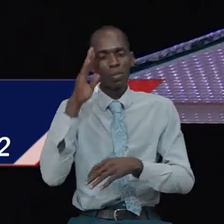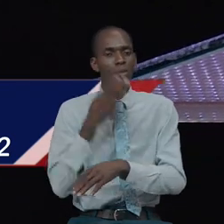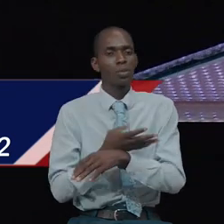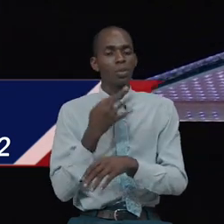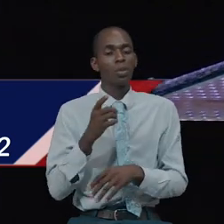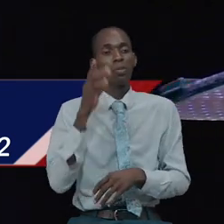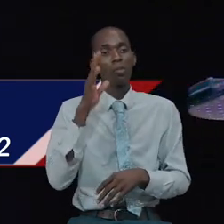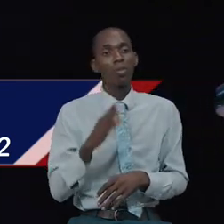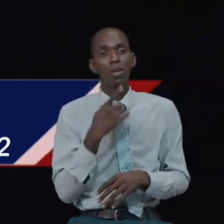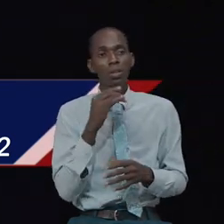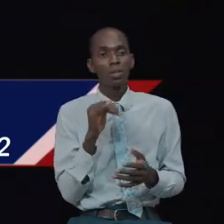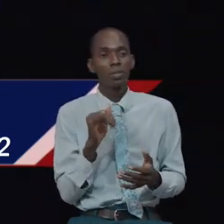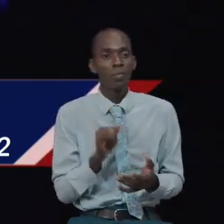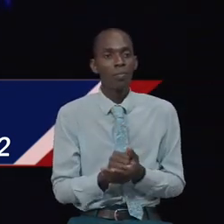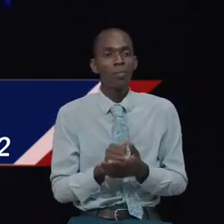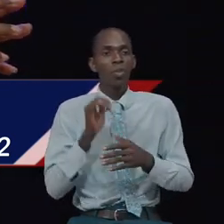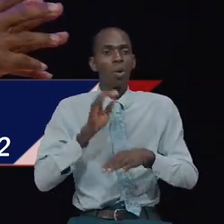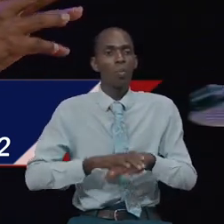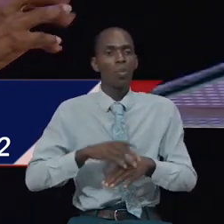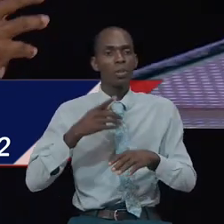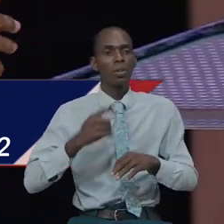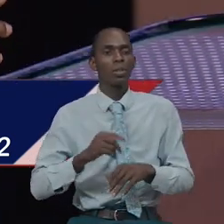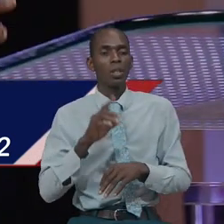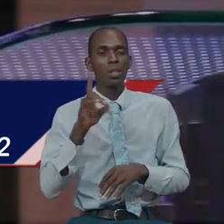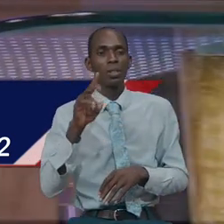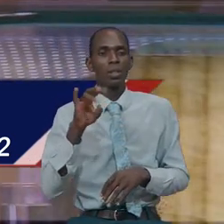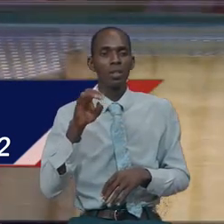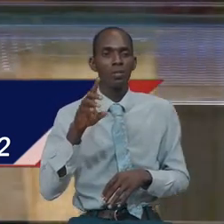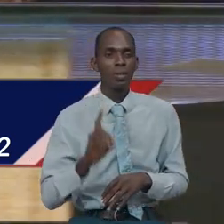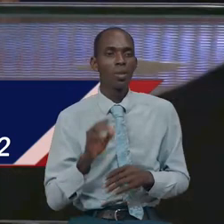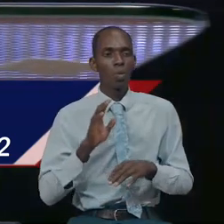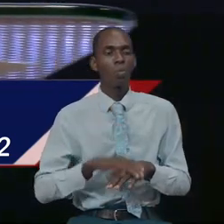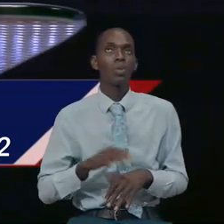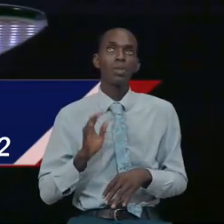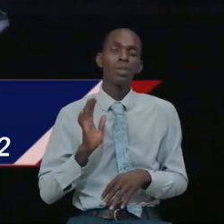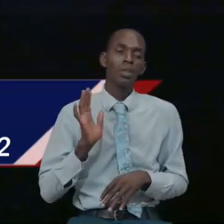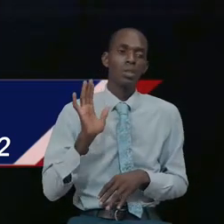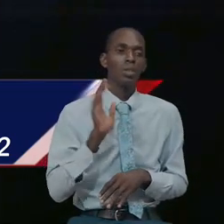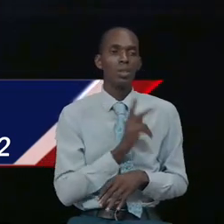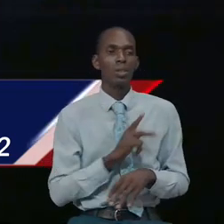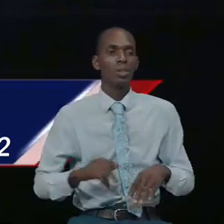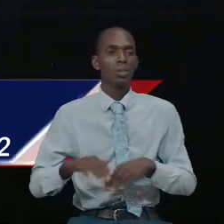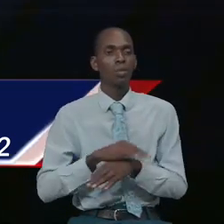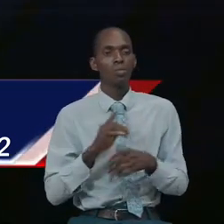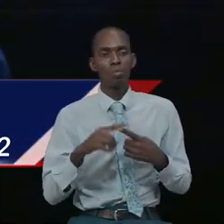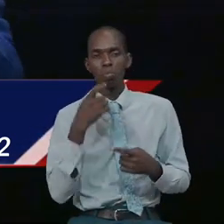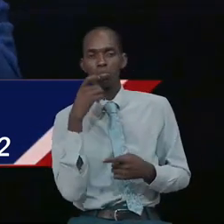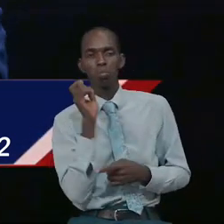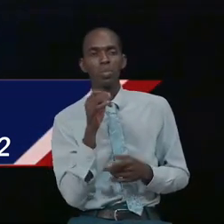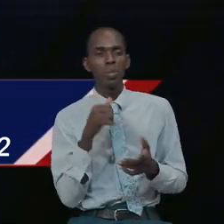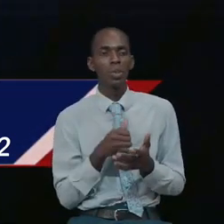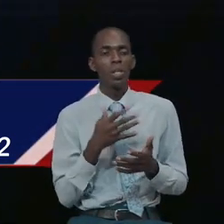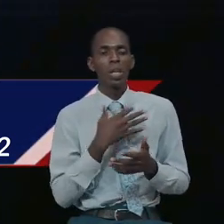the throne of David, upon his kingdom, to order it and establish it